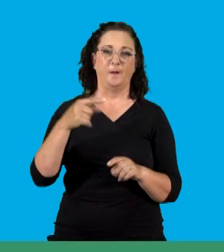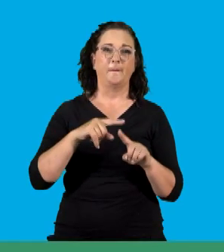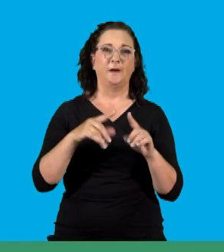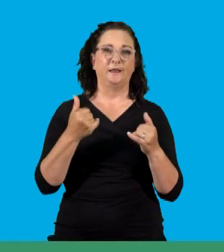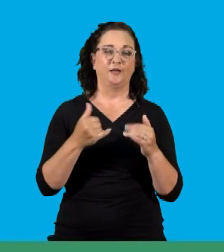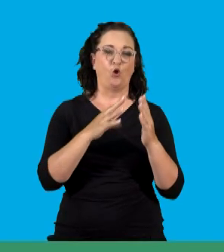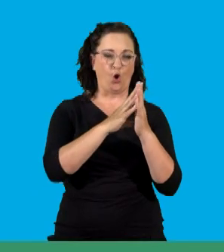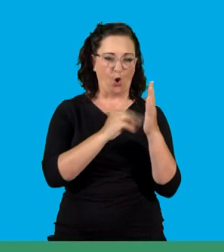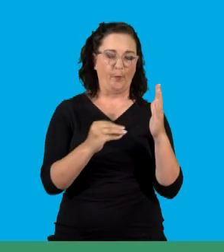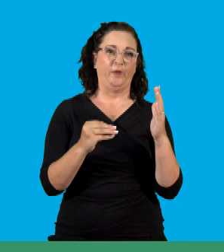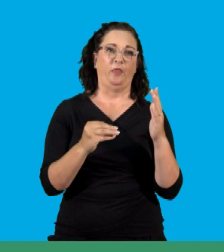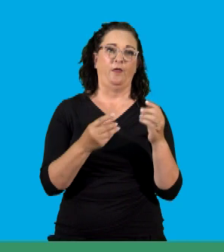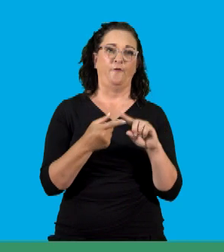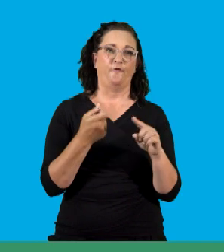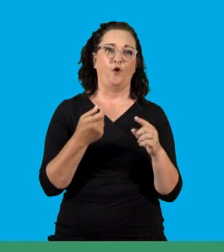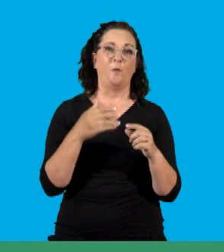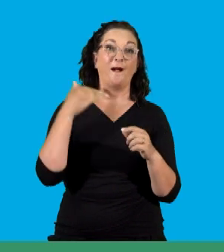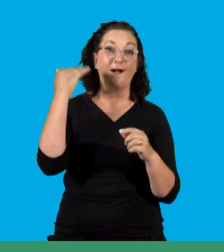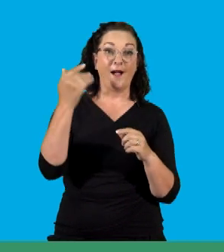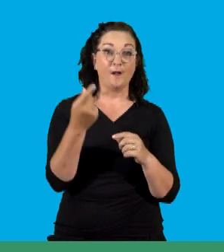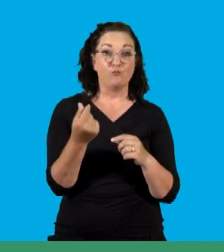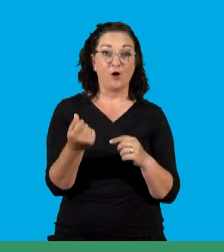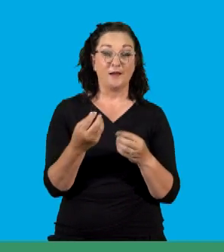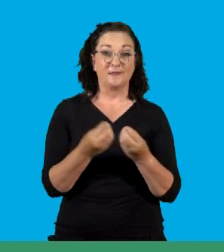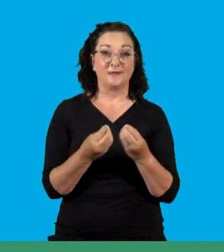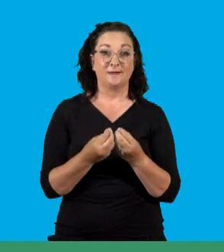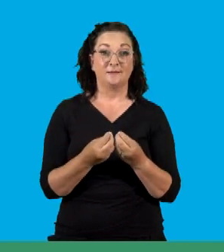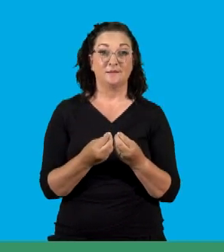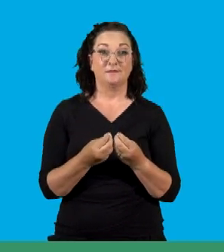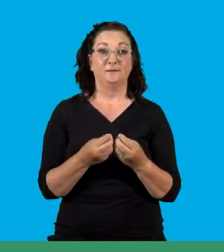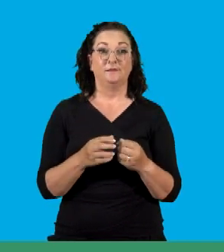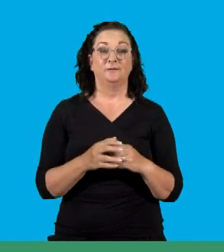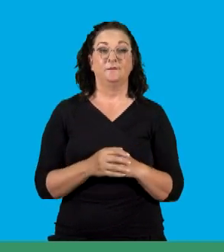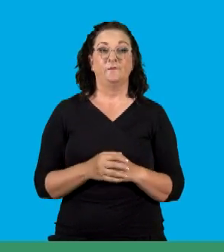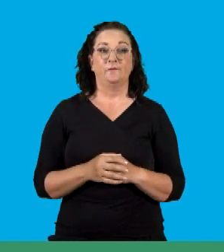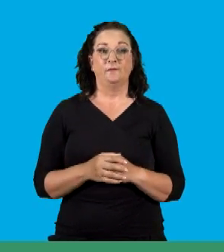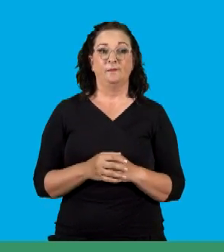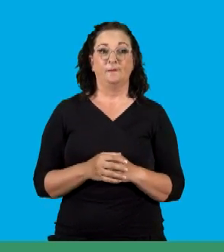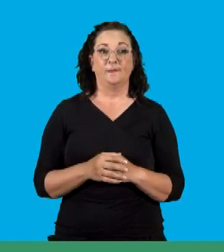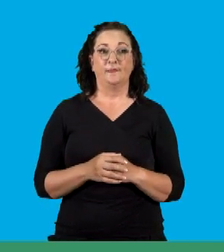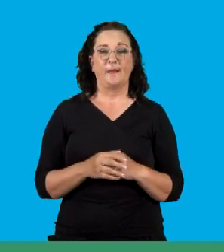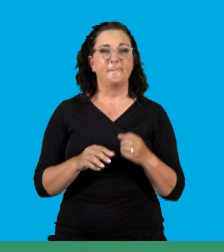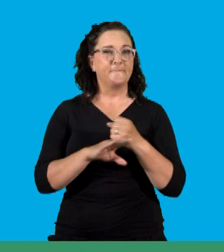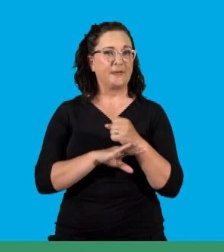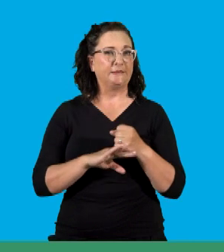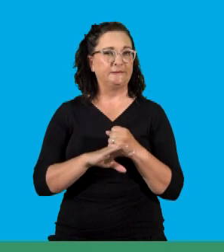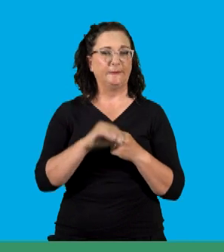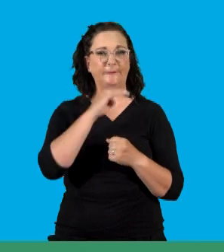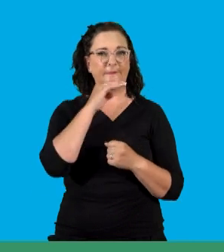to resemble the original high-priced goods. Like I've said, that when we talk of counterfeit goods,